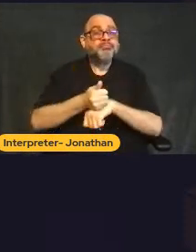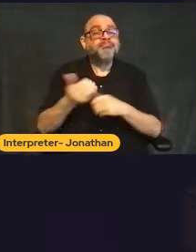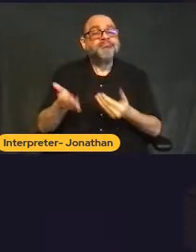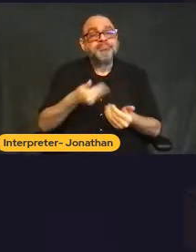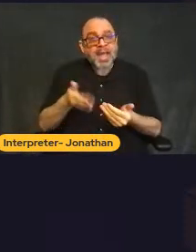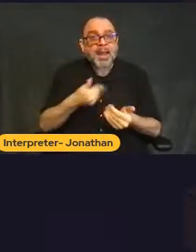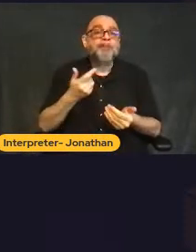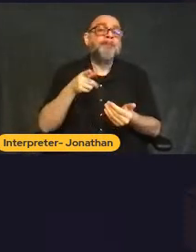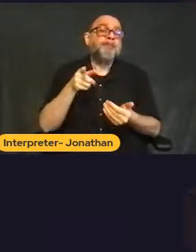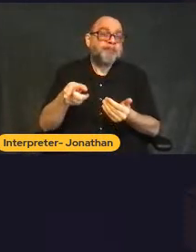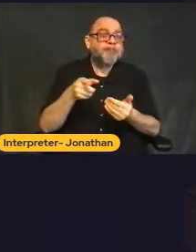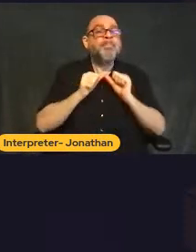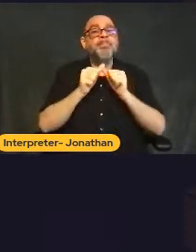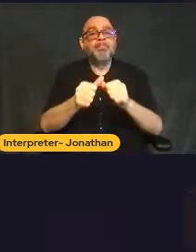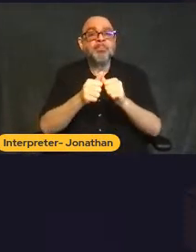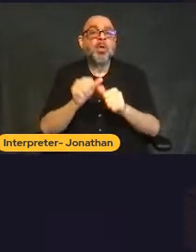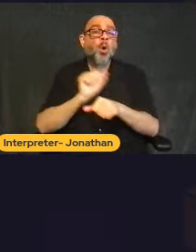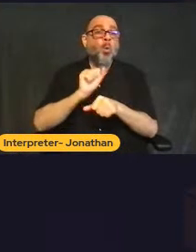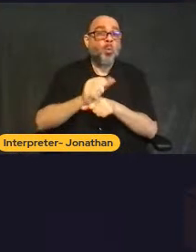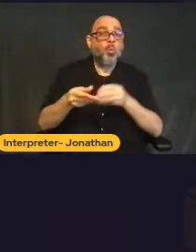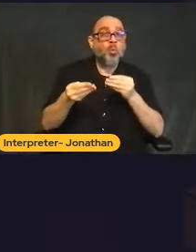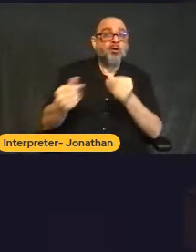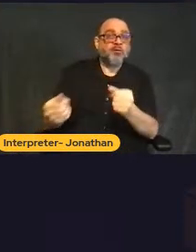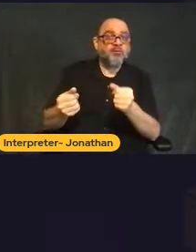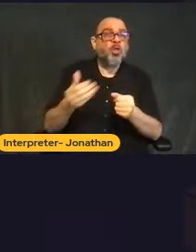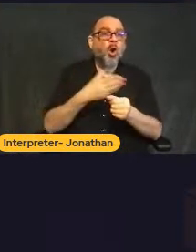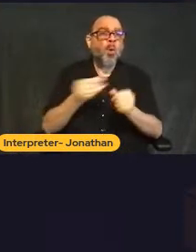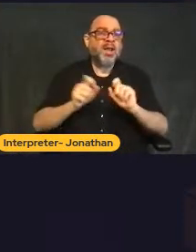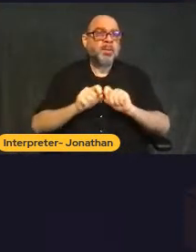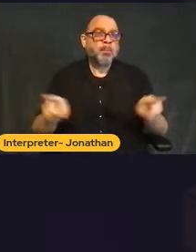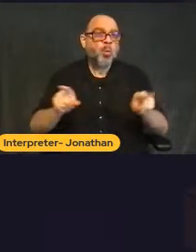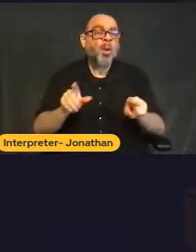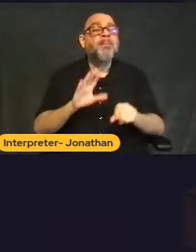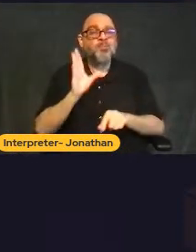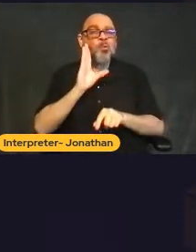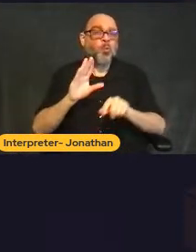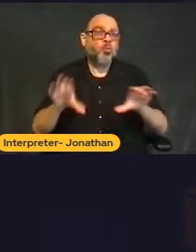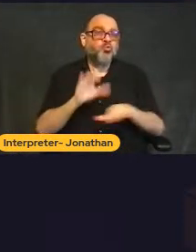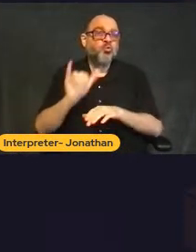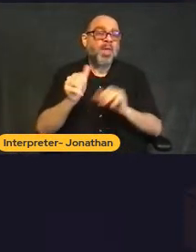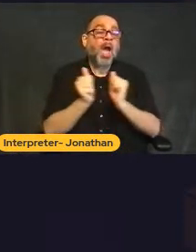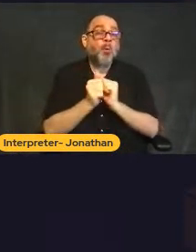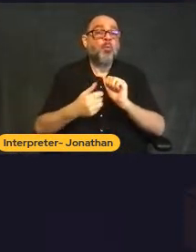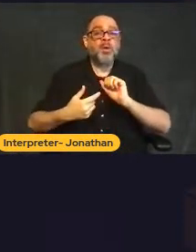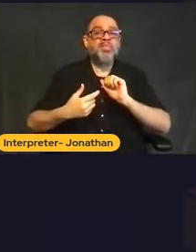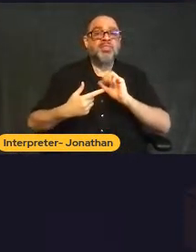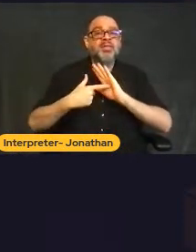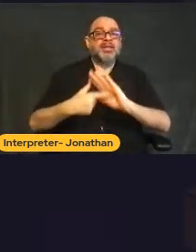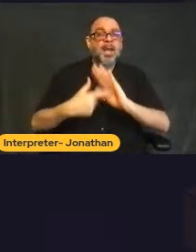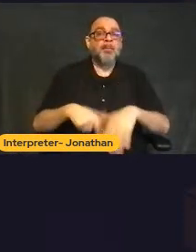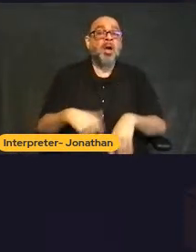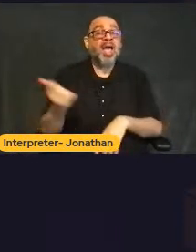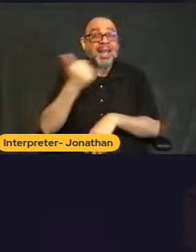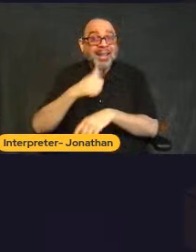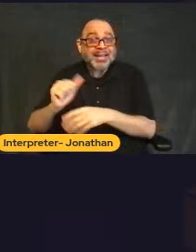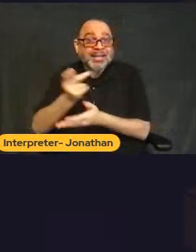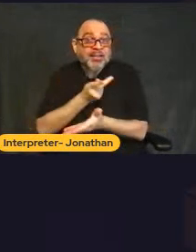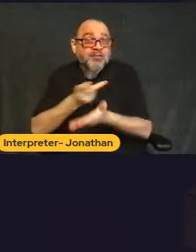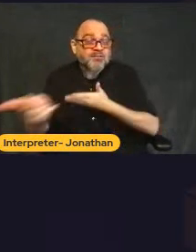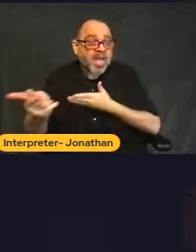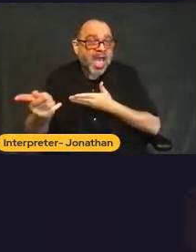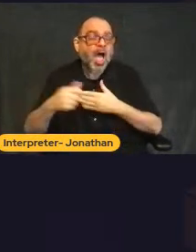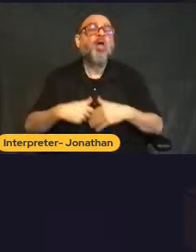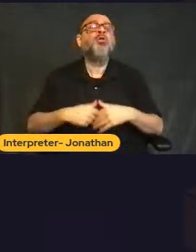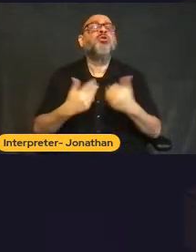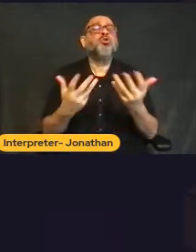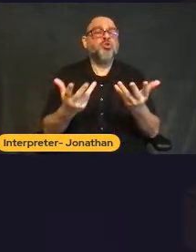and this is something that we will be doing in our demo. And any failed deployments won't affect your production